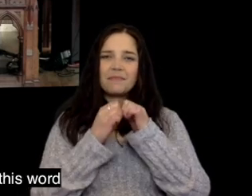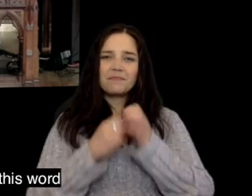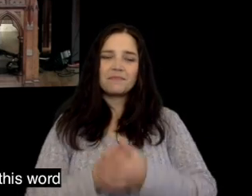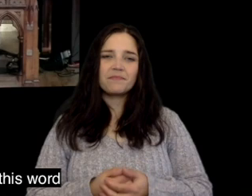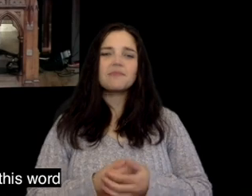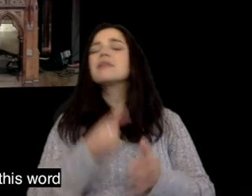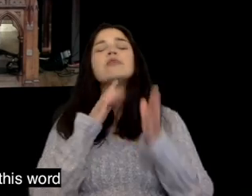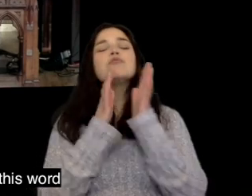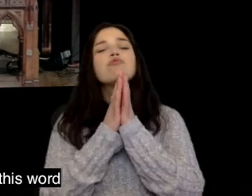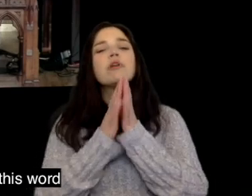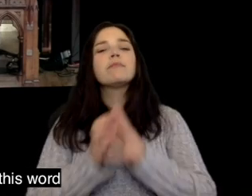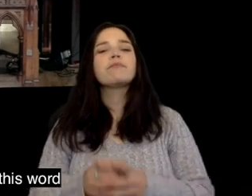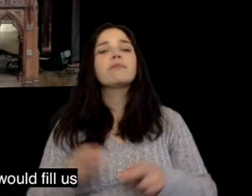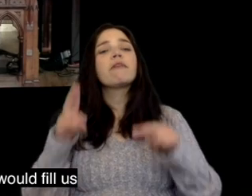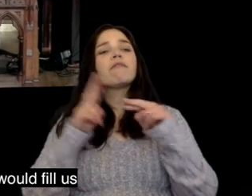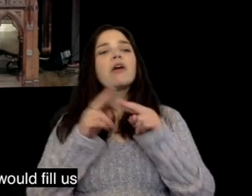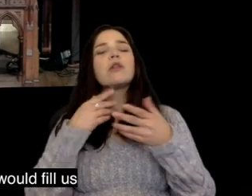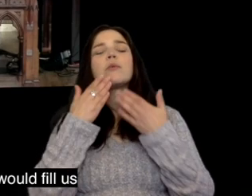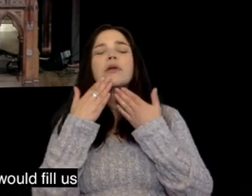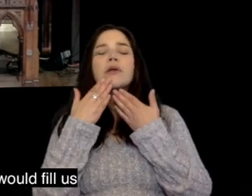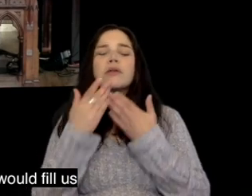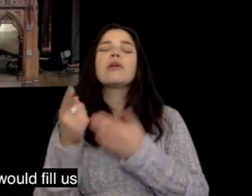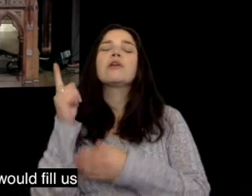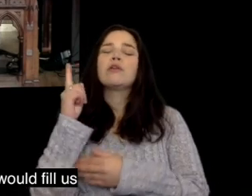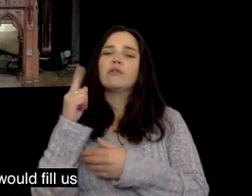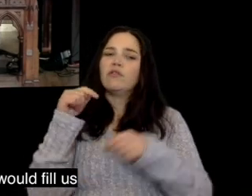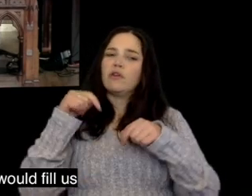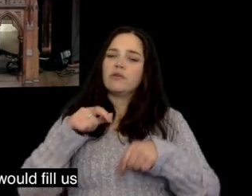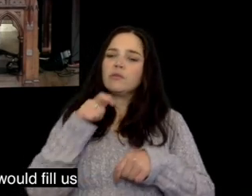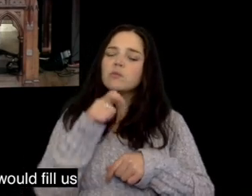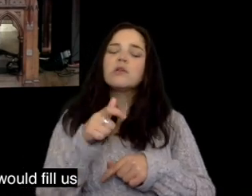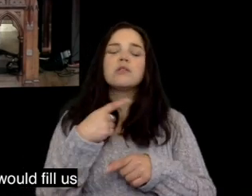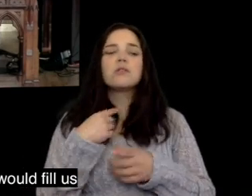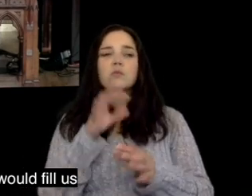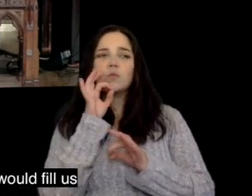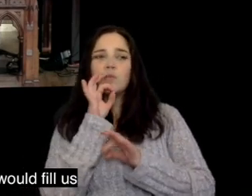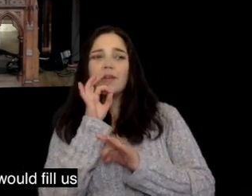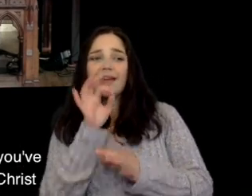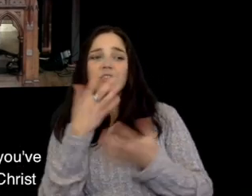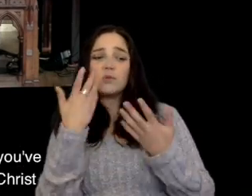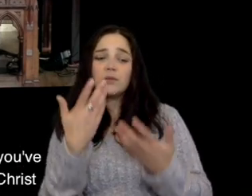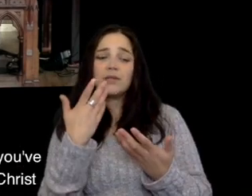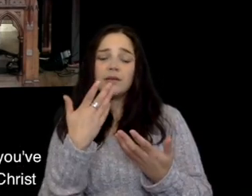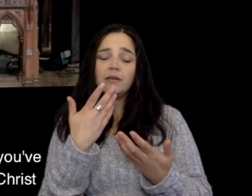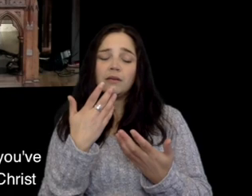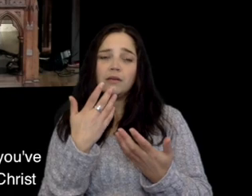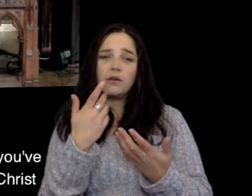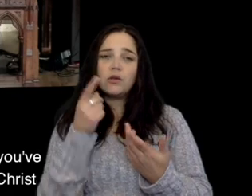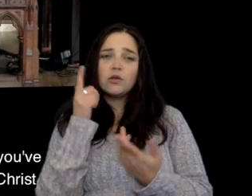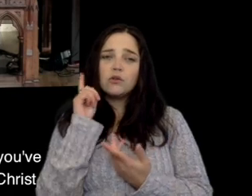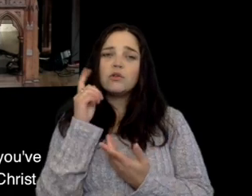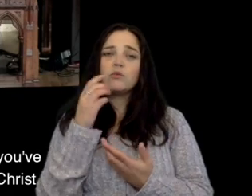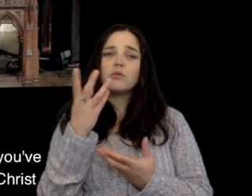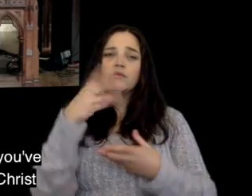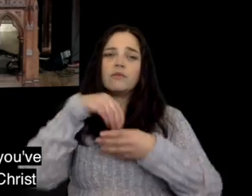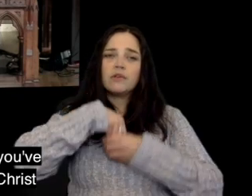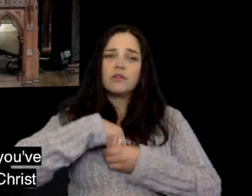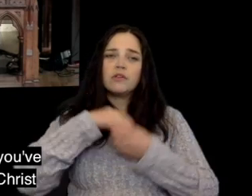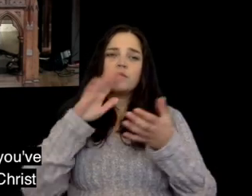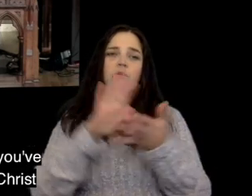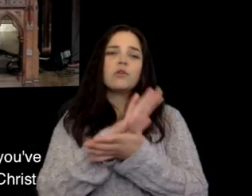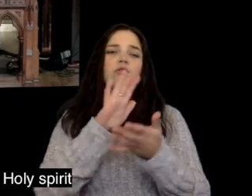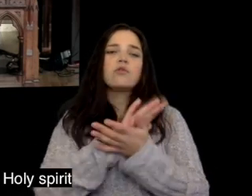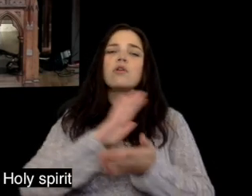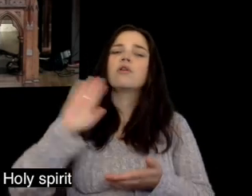Amen. Let's pray. Father, we thank you for this word, and we ask today that you would fill us